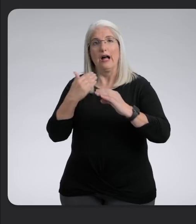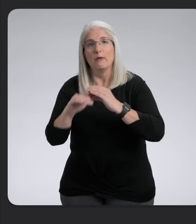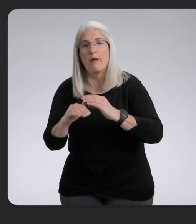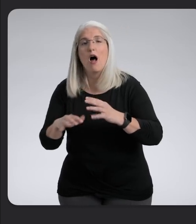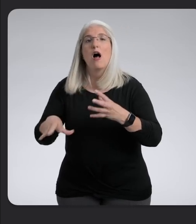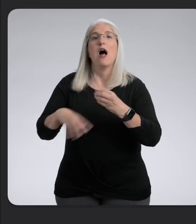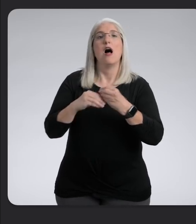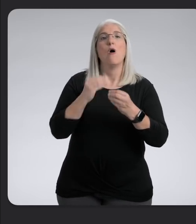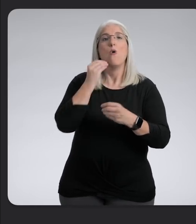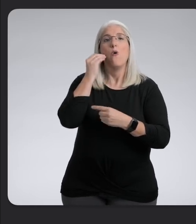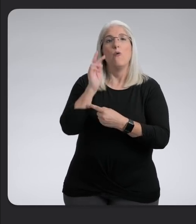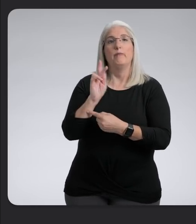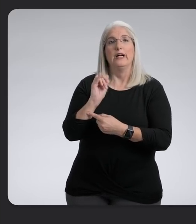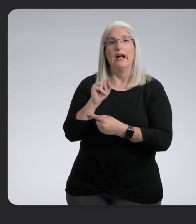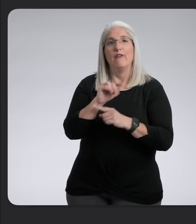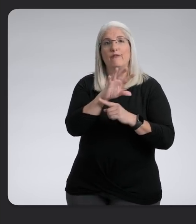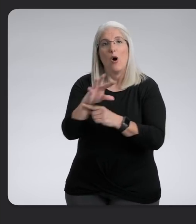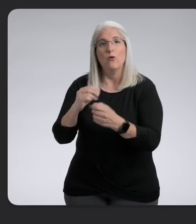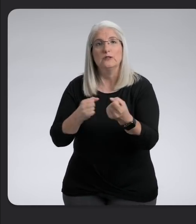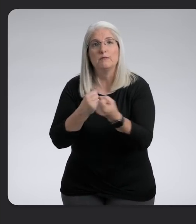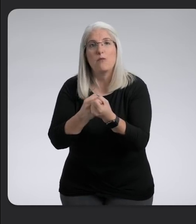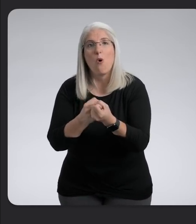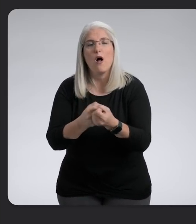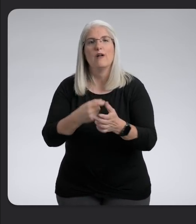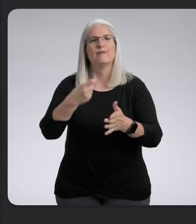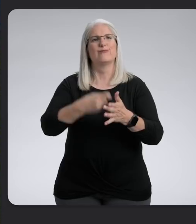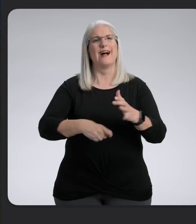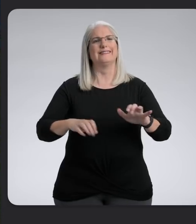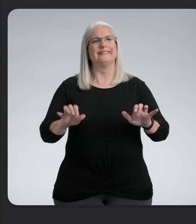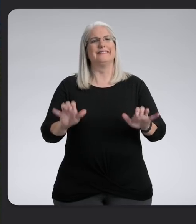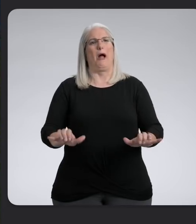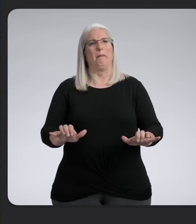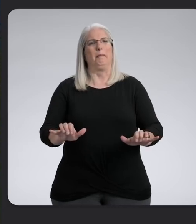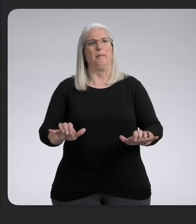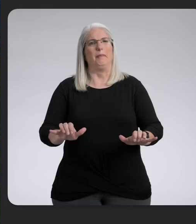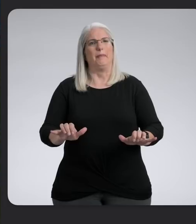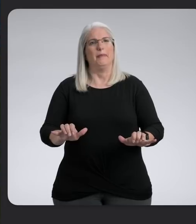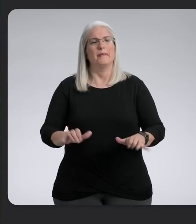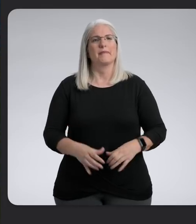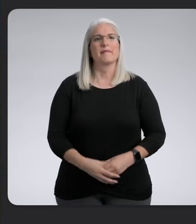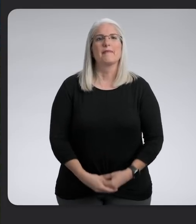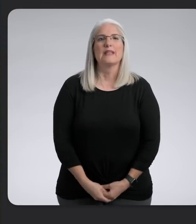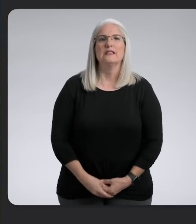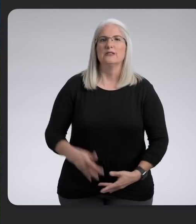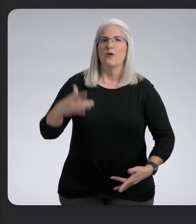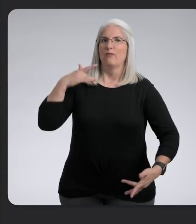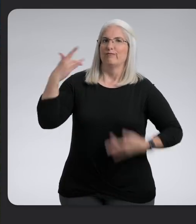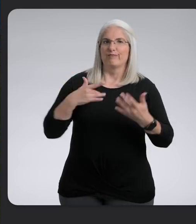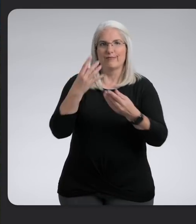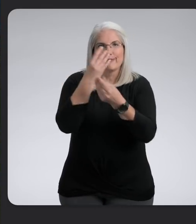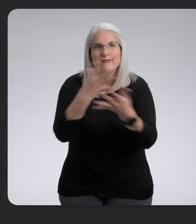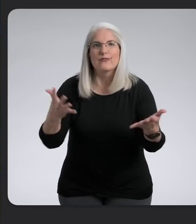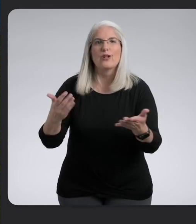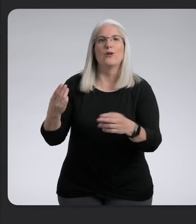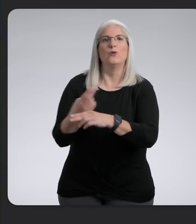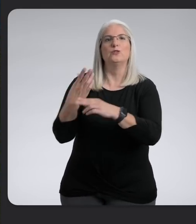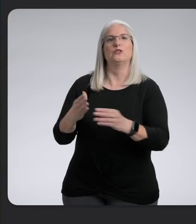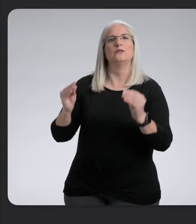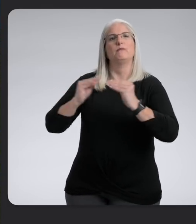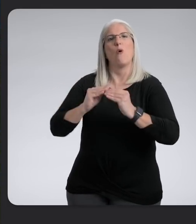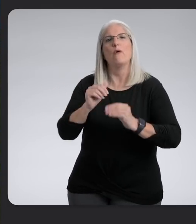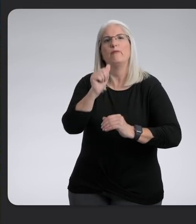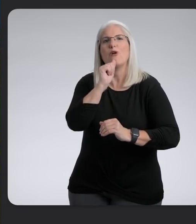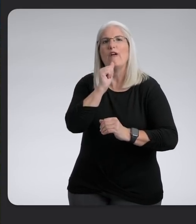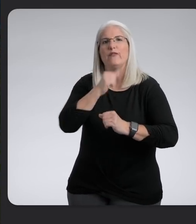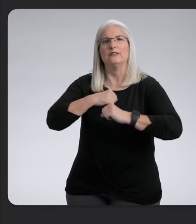Video support for the same low prices we offer today. We're really excited to be giving users an even more private and connected